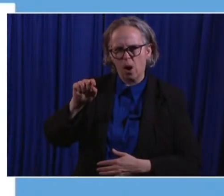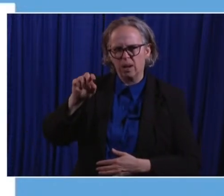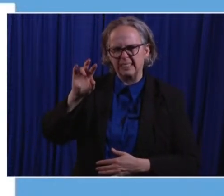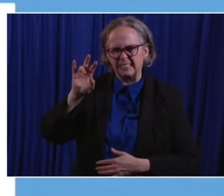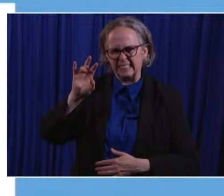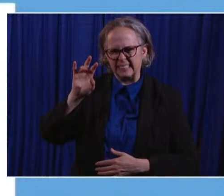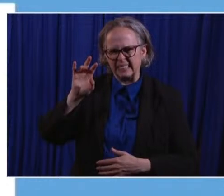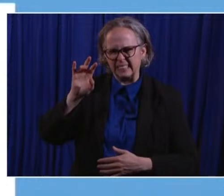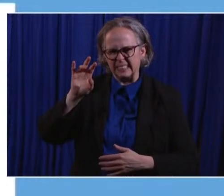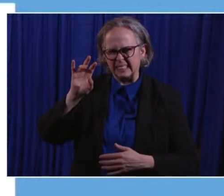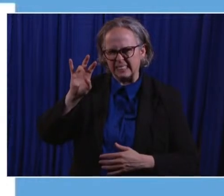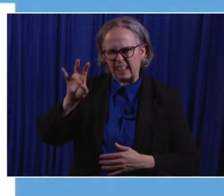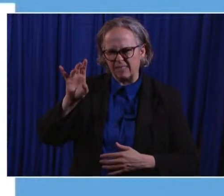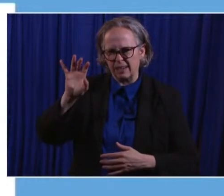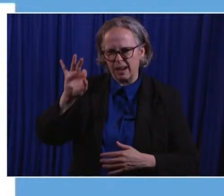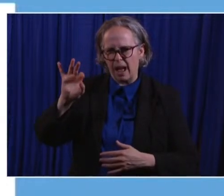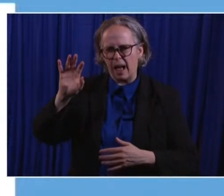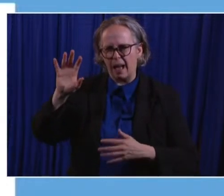11,799,448 people. That's up